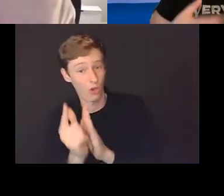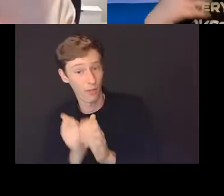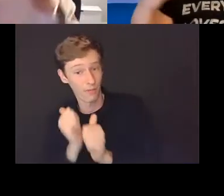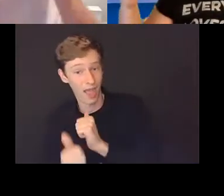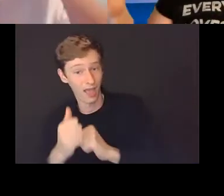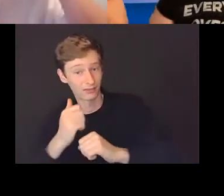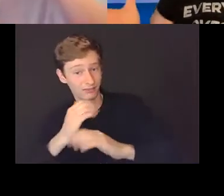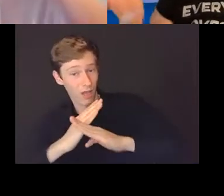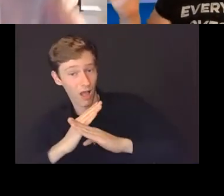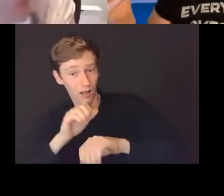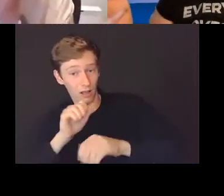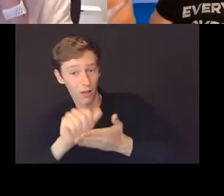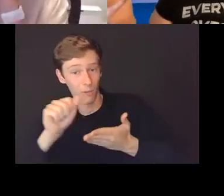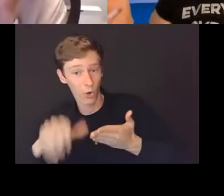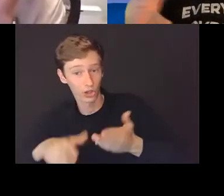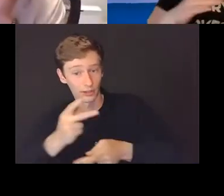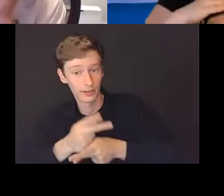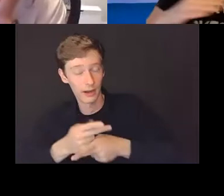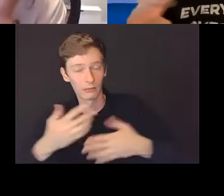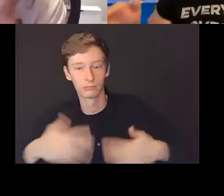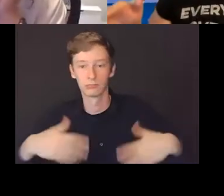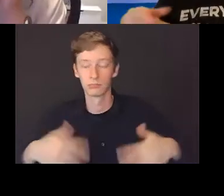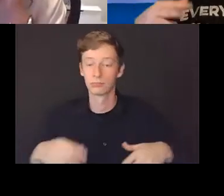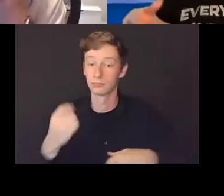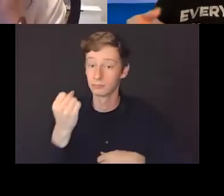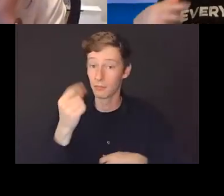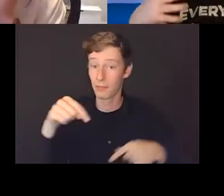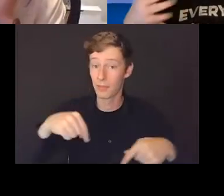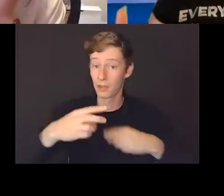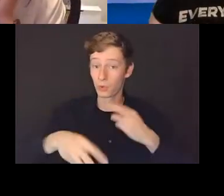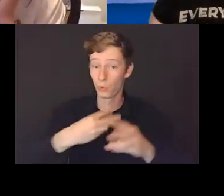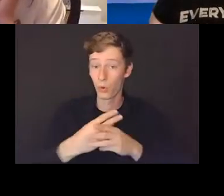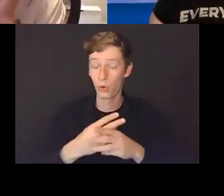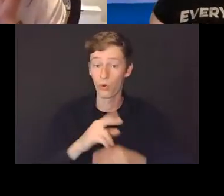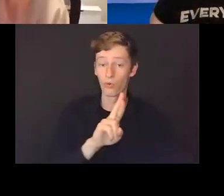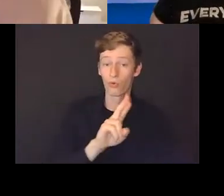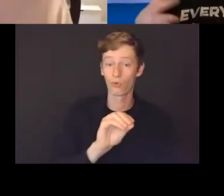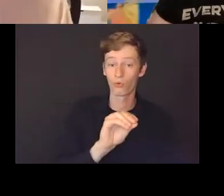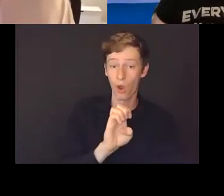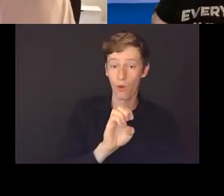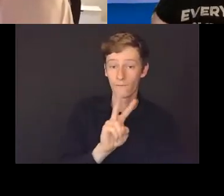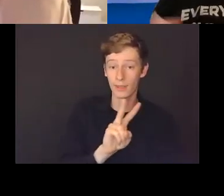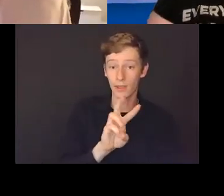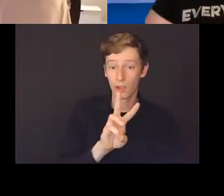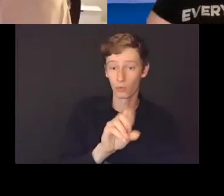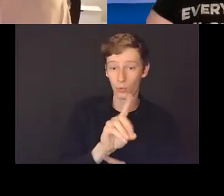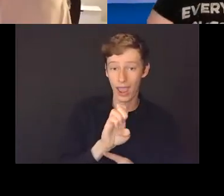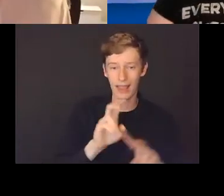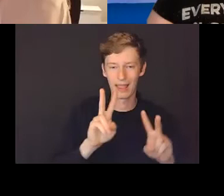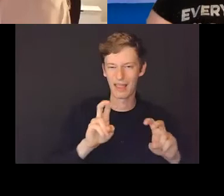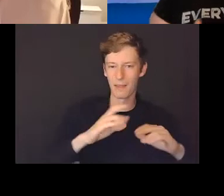especially in a world where the floor Roe versus Wade isn't a reality